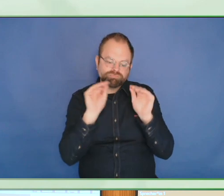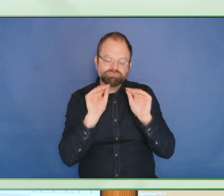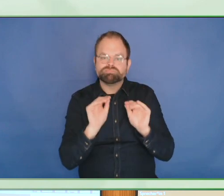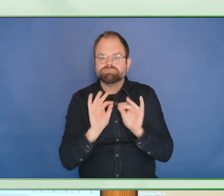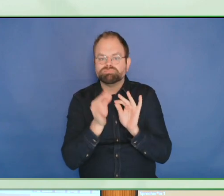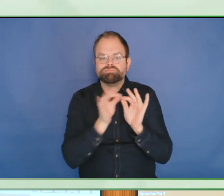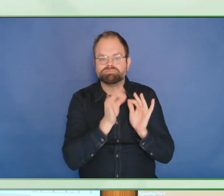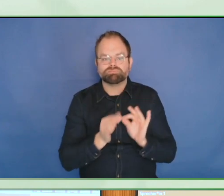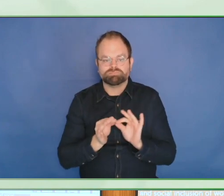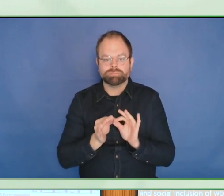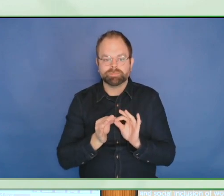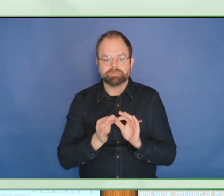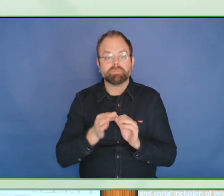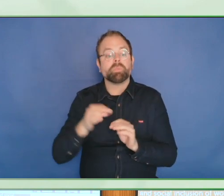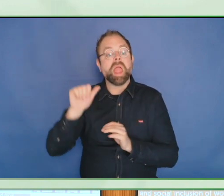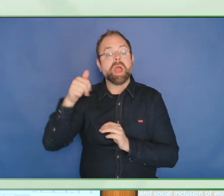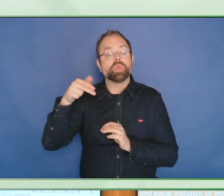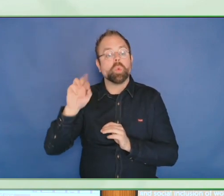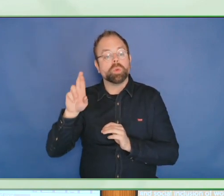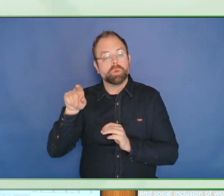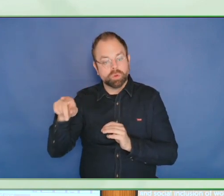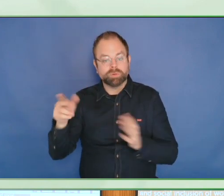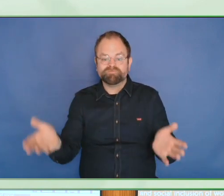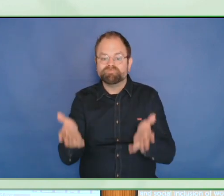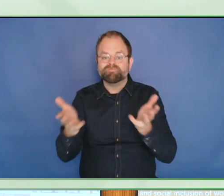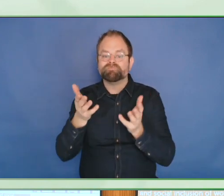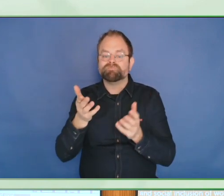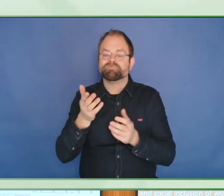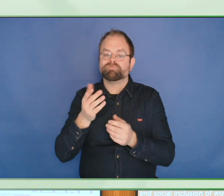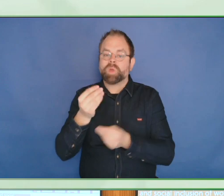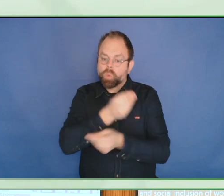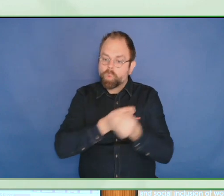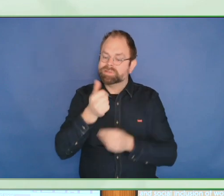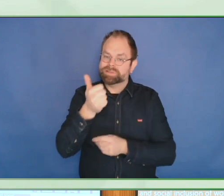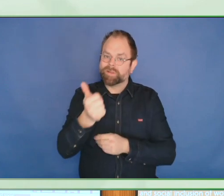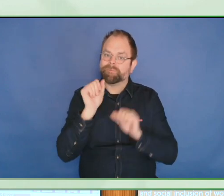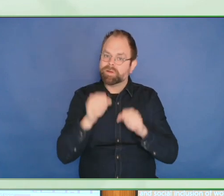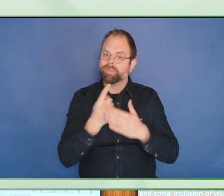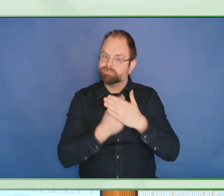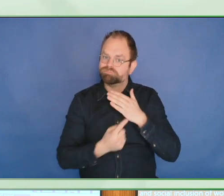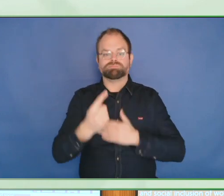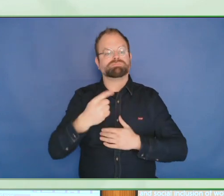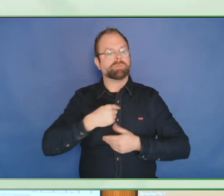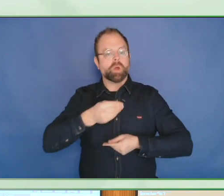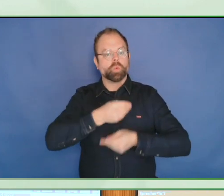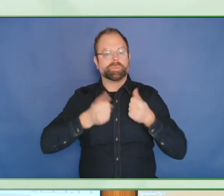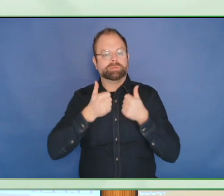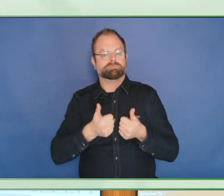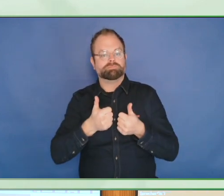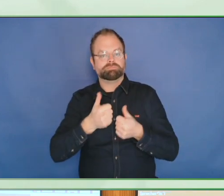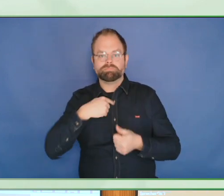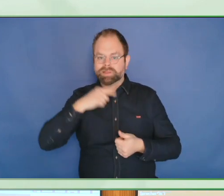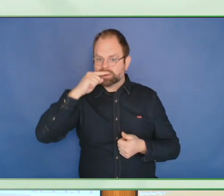So the essence of our project. For ALNOUR, it is important for us to actually